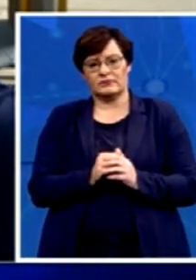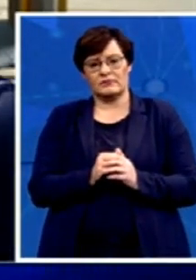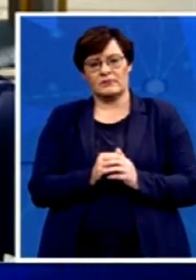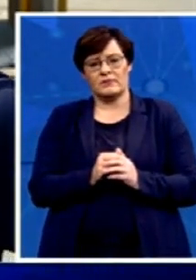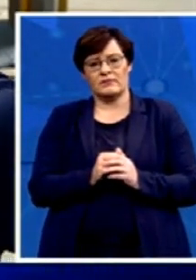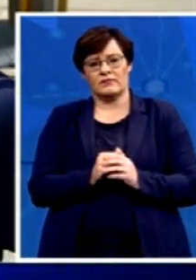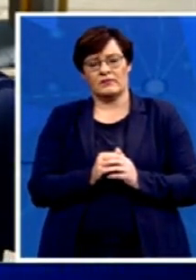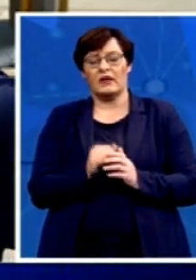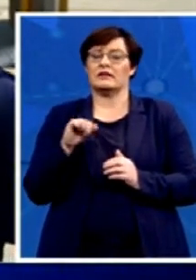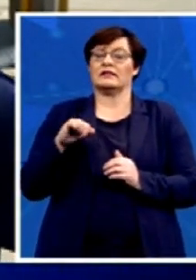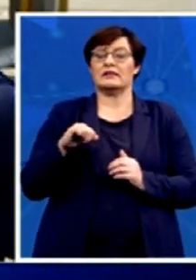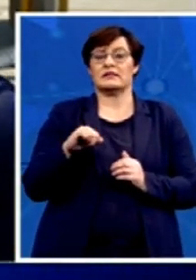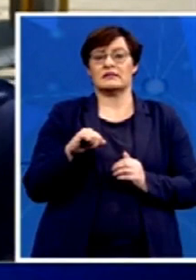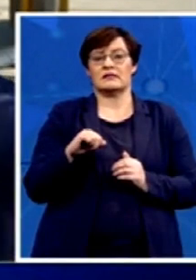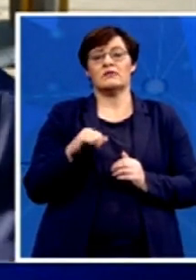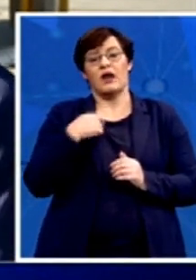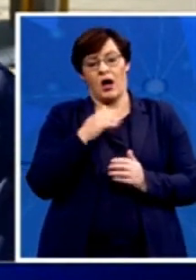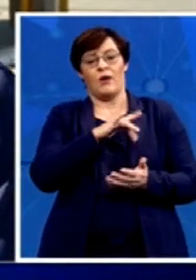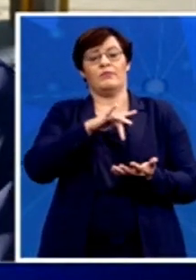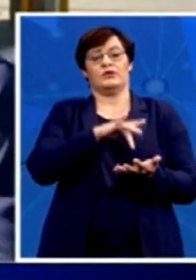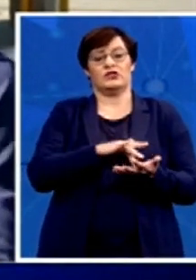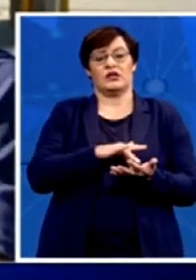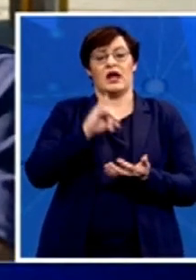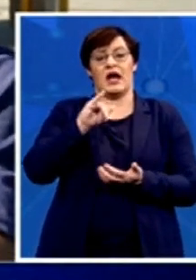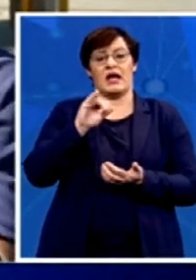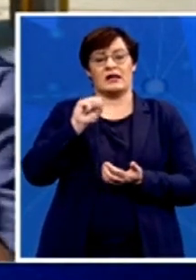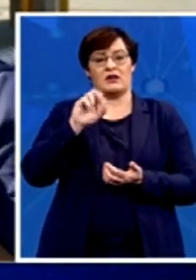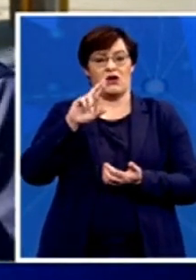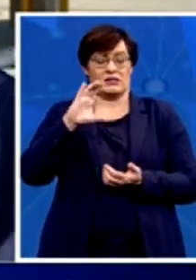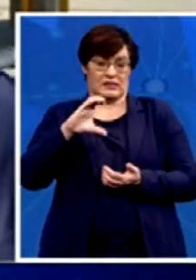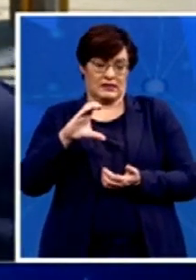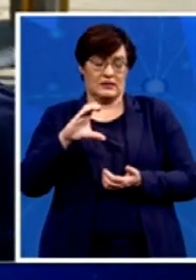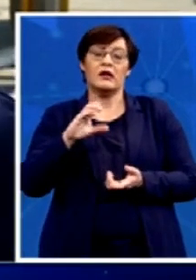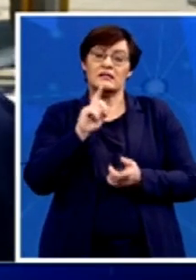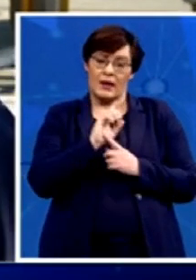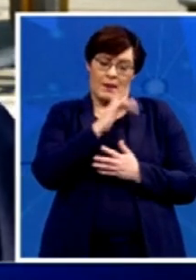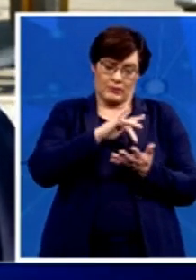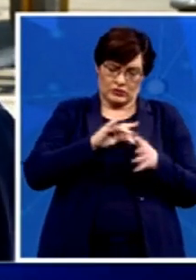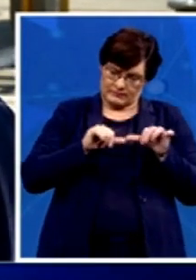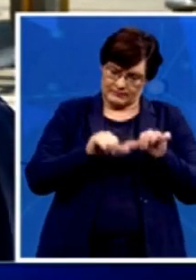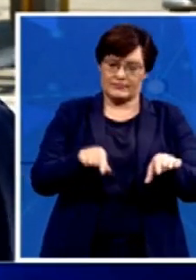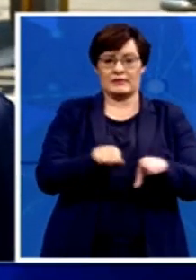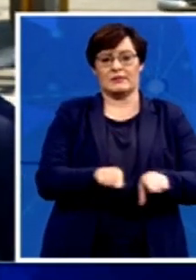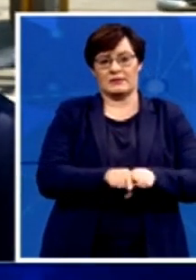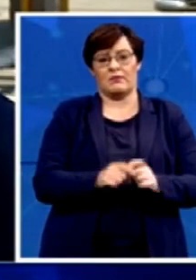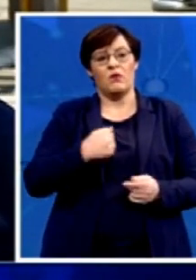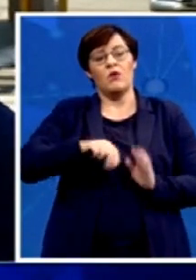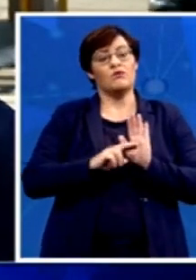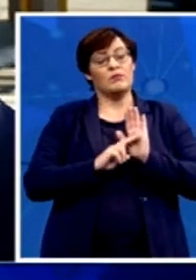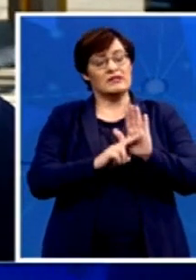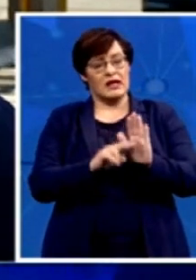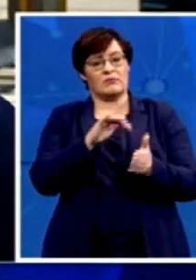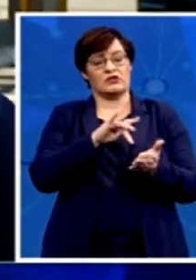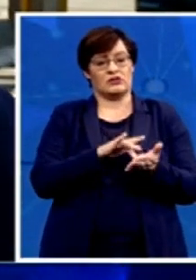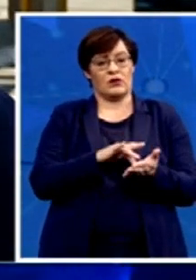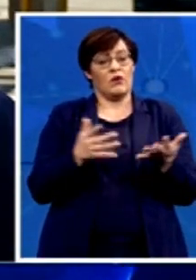our position as the ISRC, and that remains our position even up until this point. And of course, we represent that position in all governance structures at the